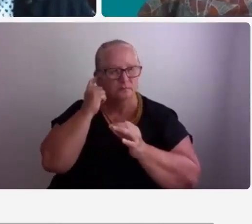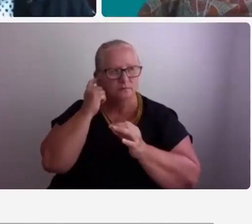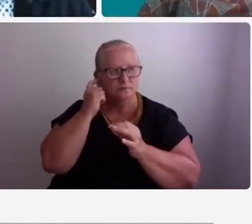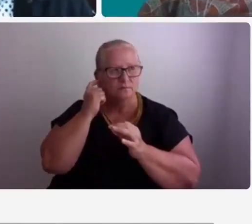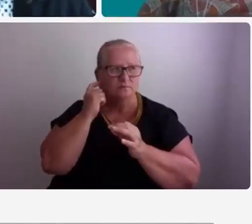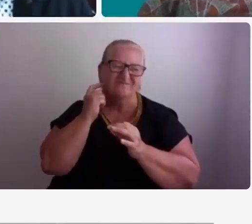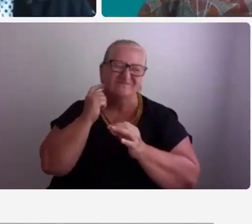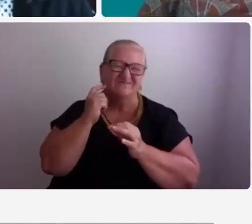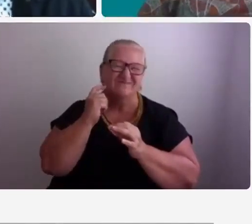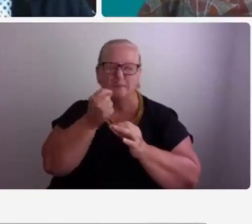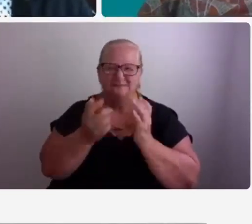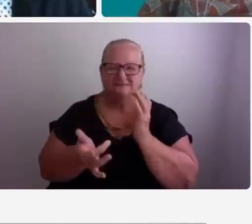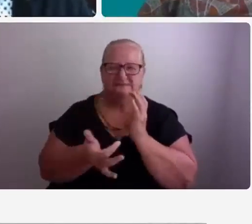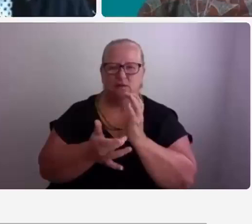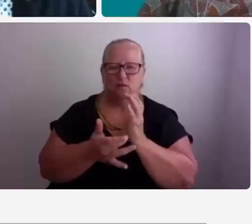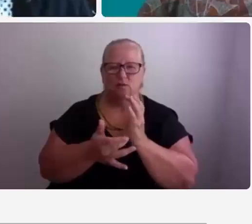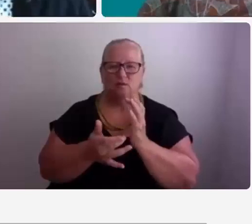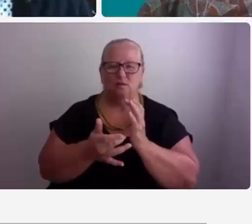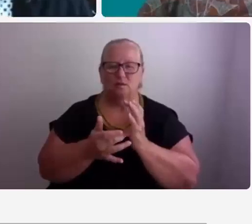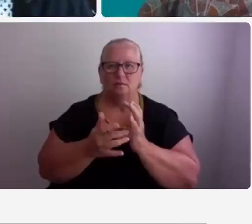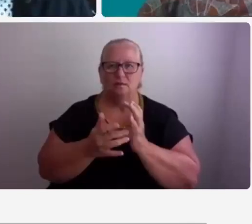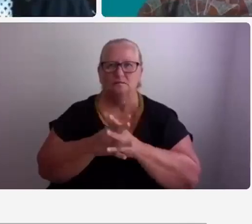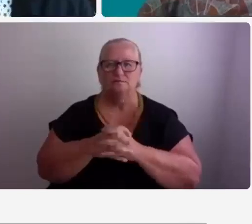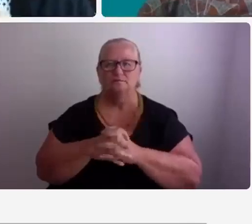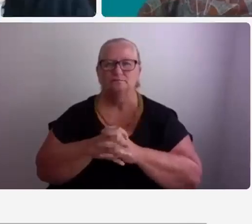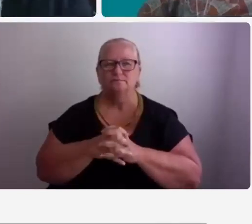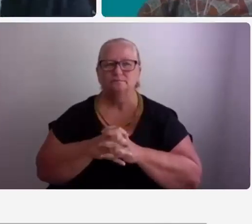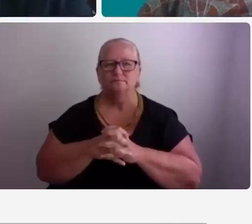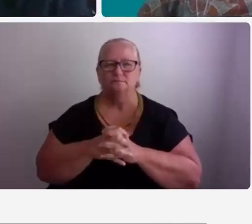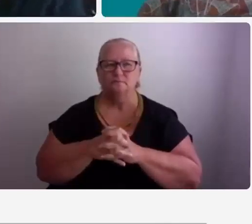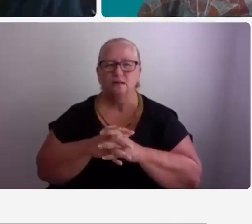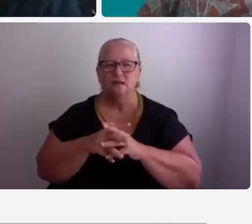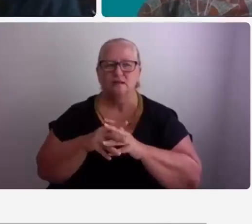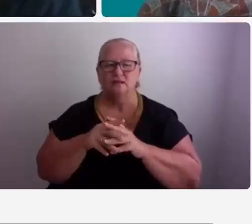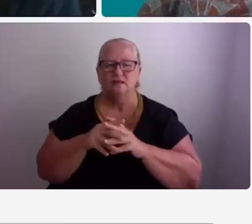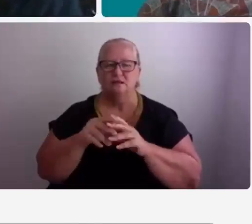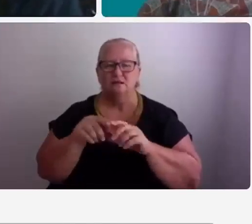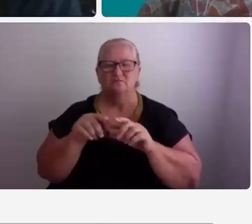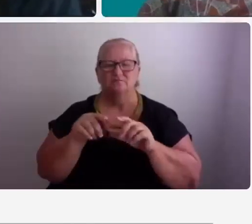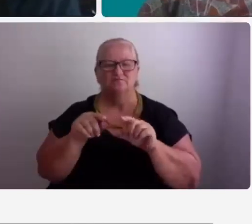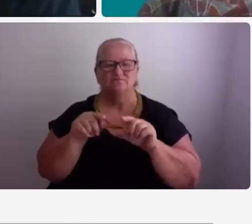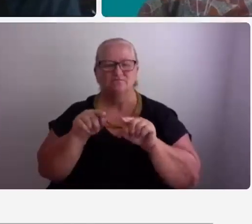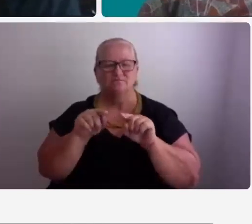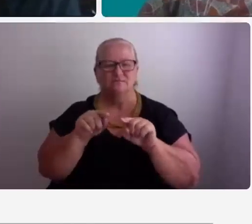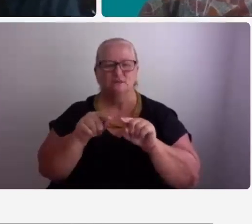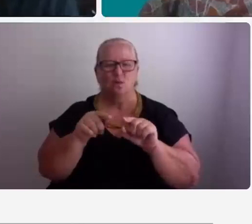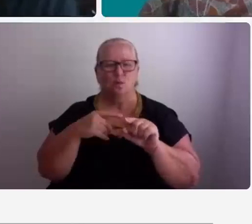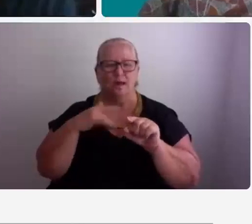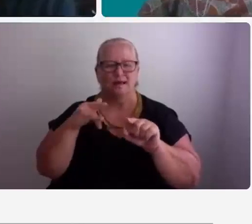technical. I guess this is where we need to accurately define what's part of direct